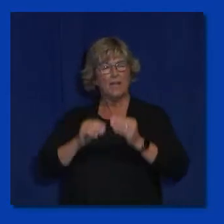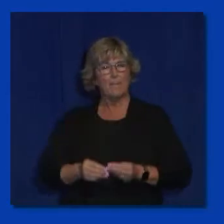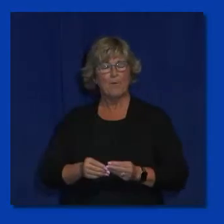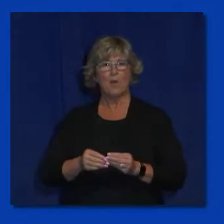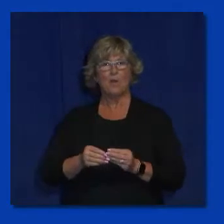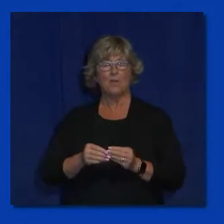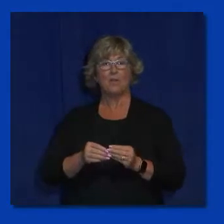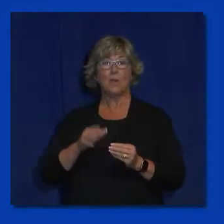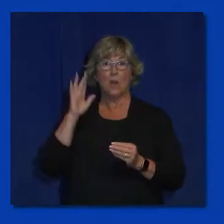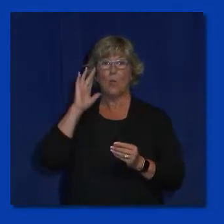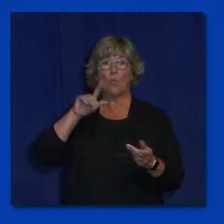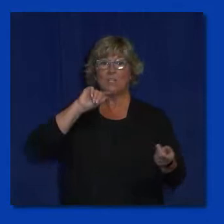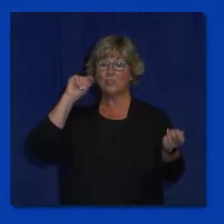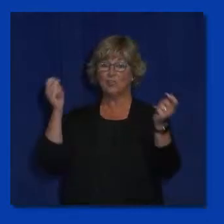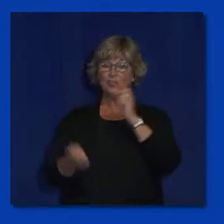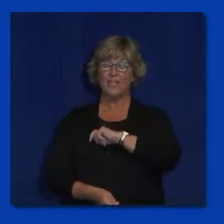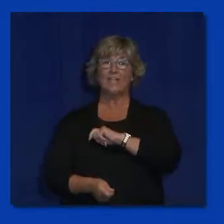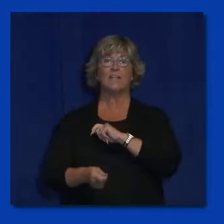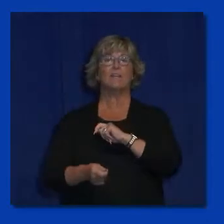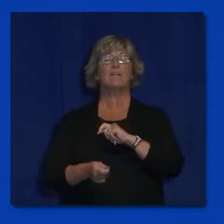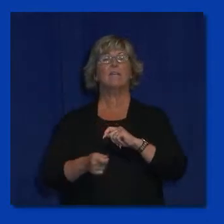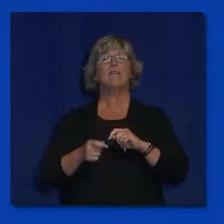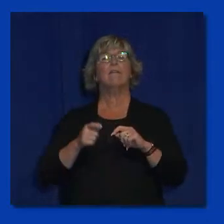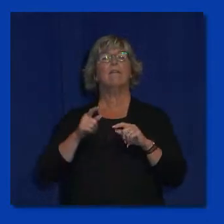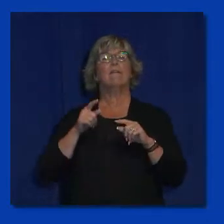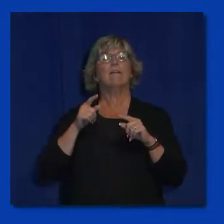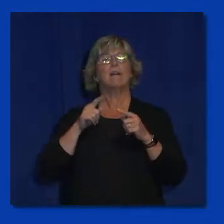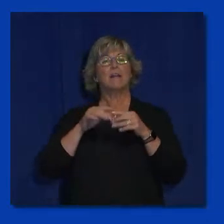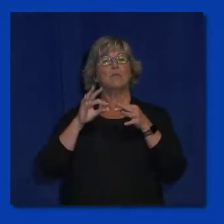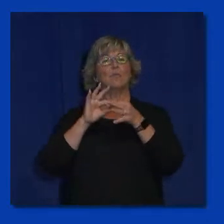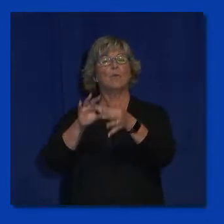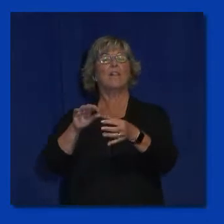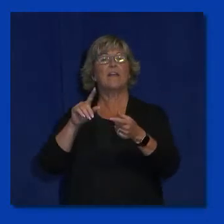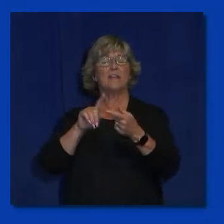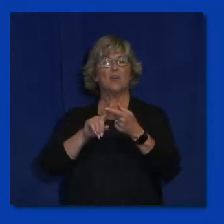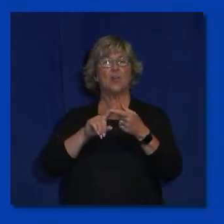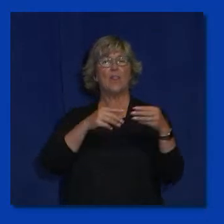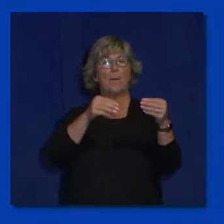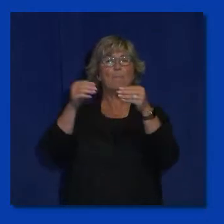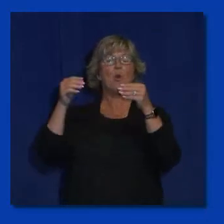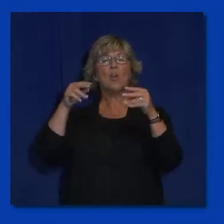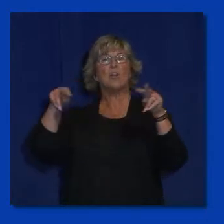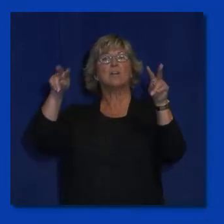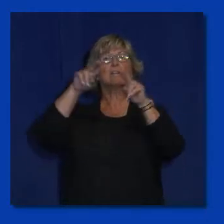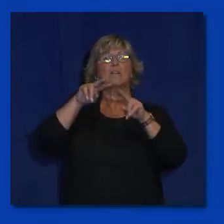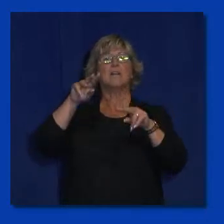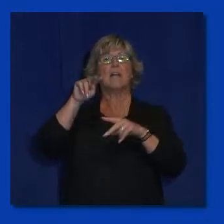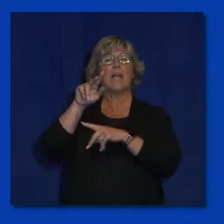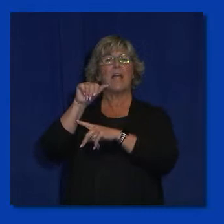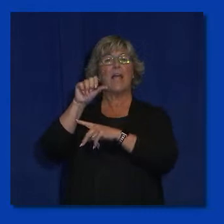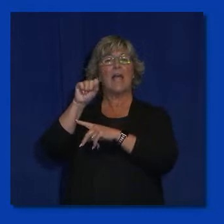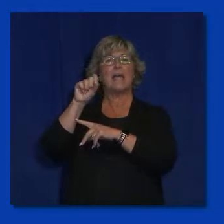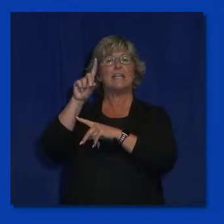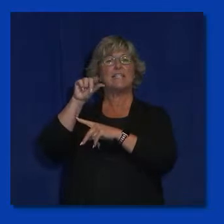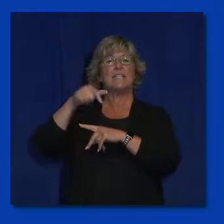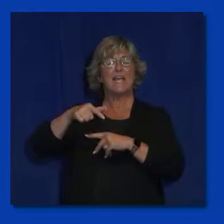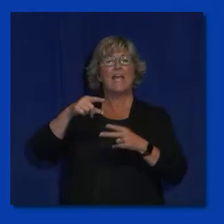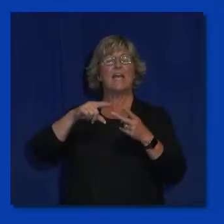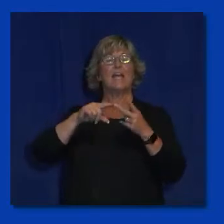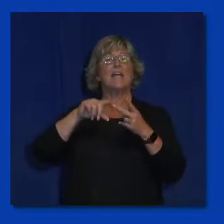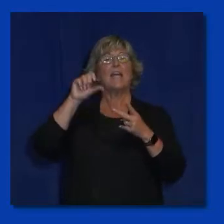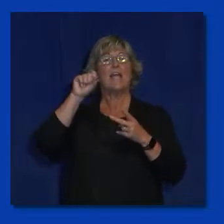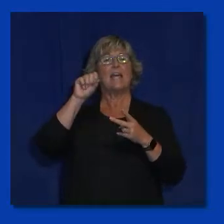these numbers will dramatically change as they trail a little bit of the market activity and the volatility we've experienced, the NASDAQ and S&P and